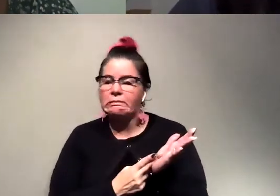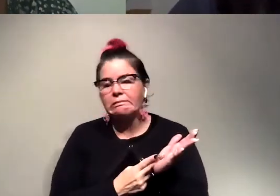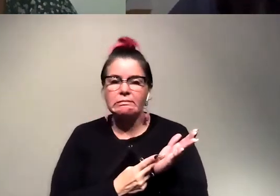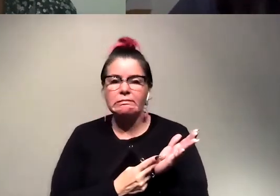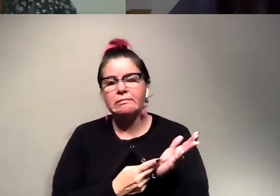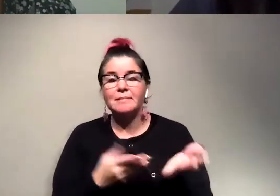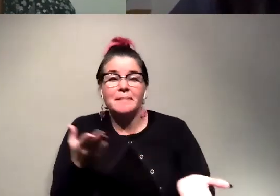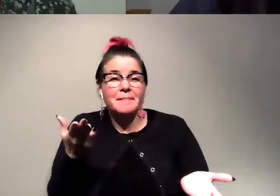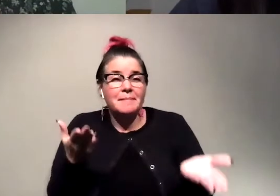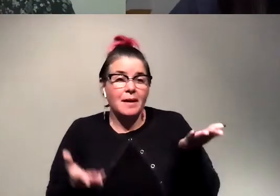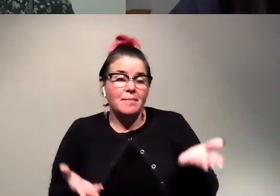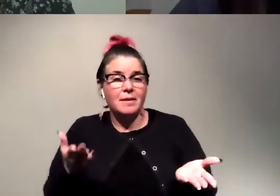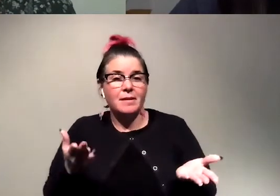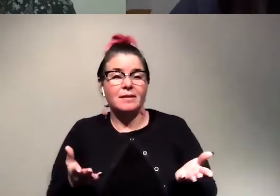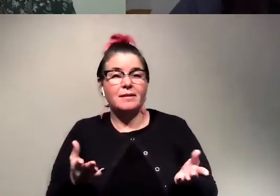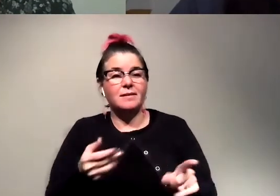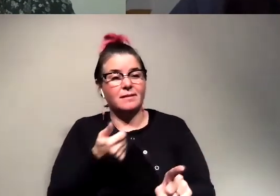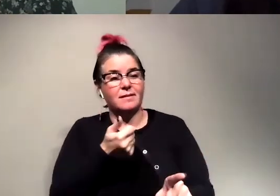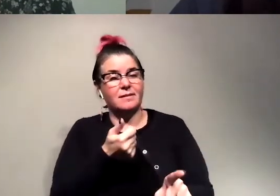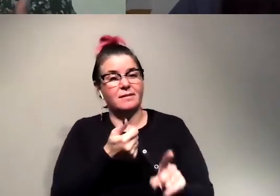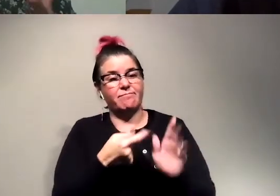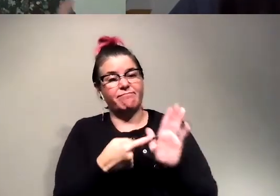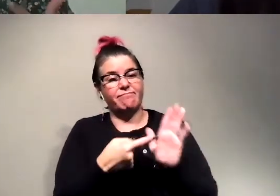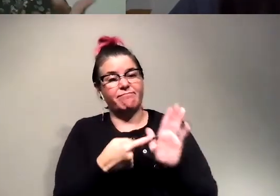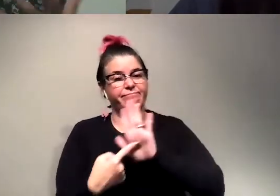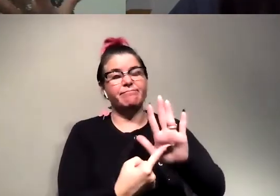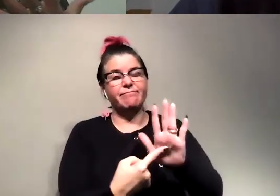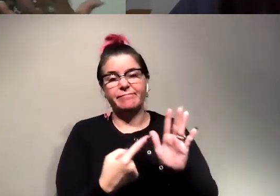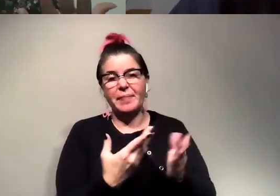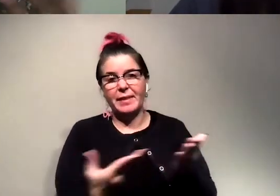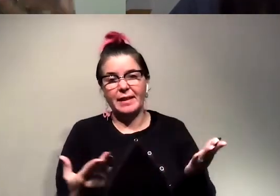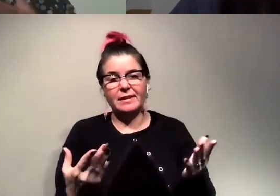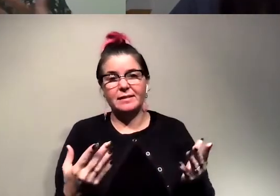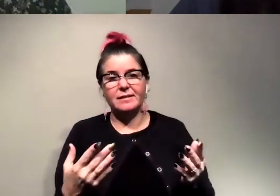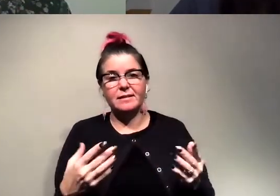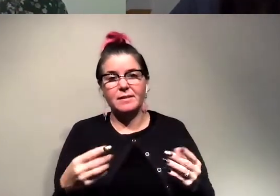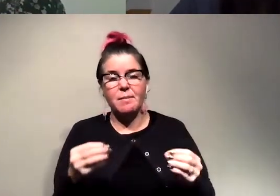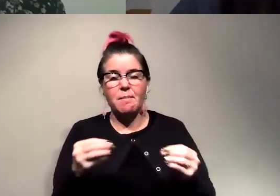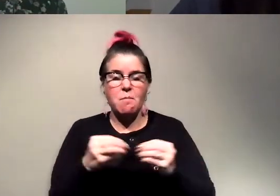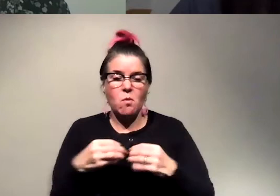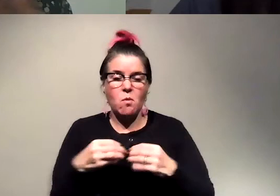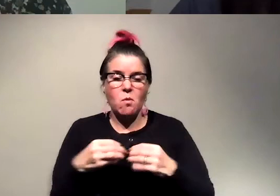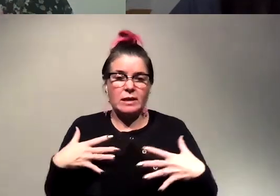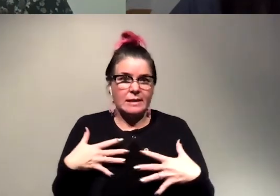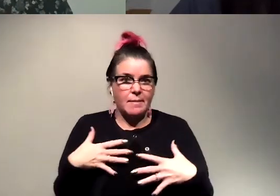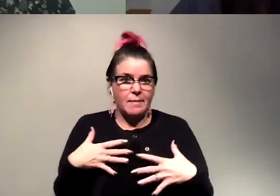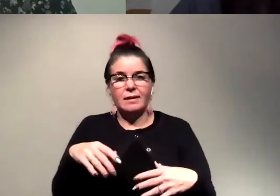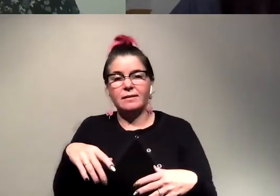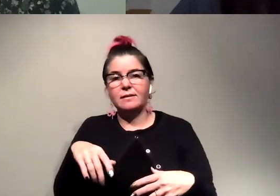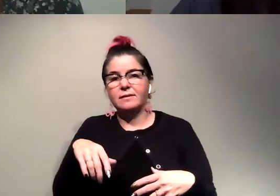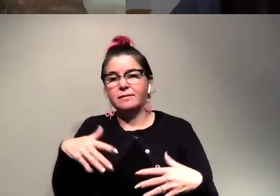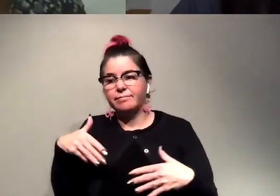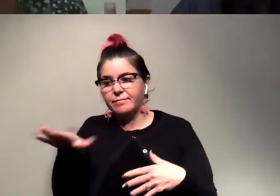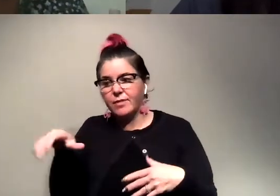be just a display feature, or something to make them look more intimidating to other males, or